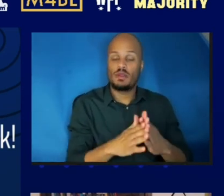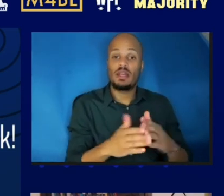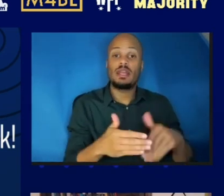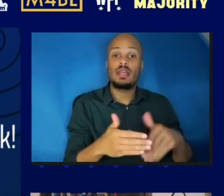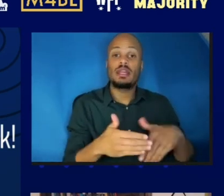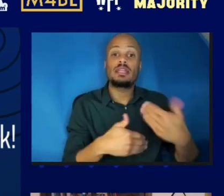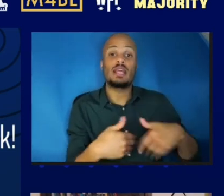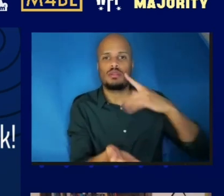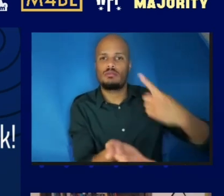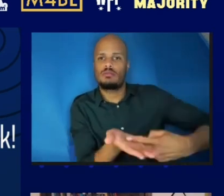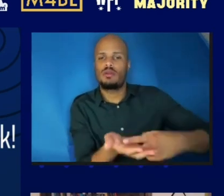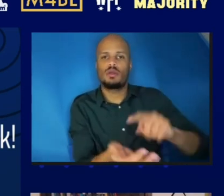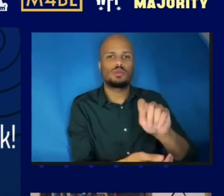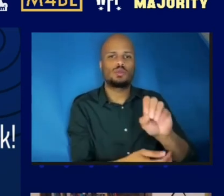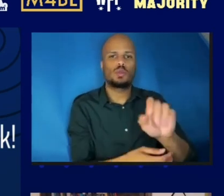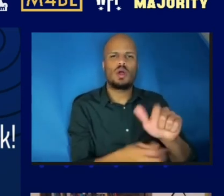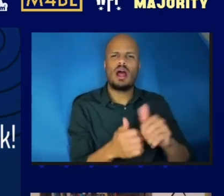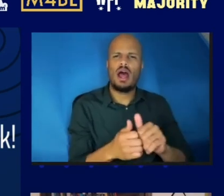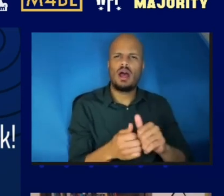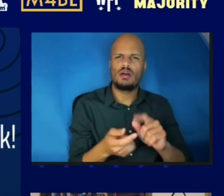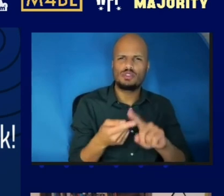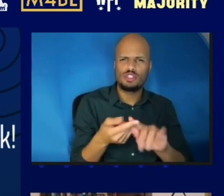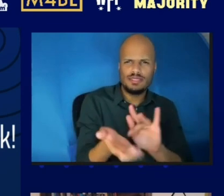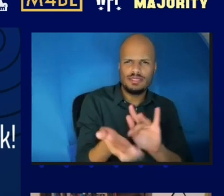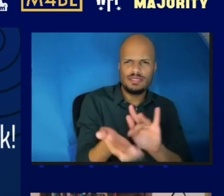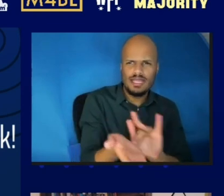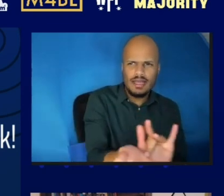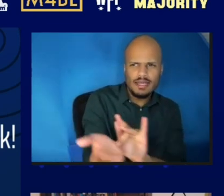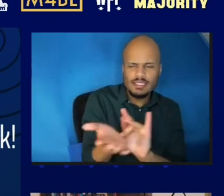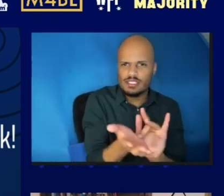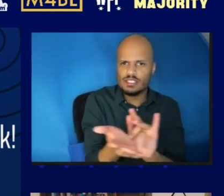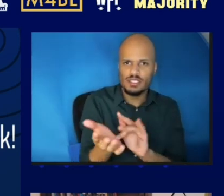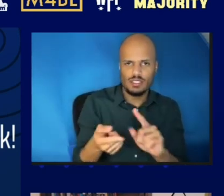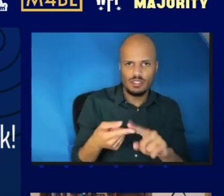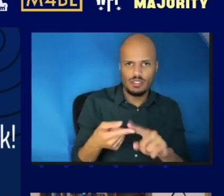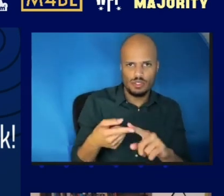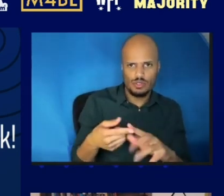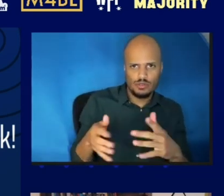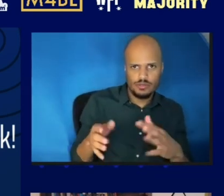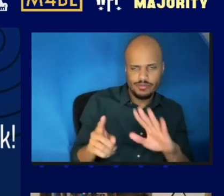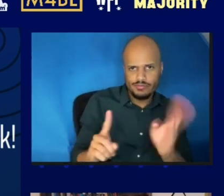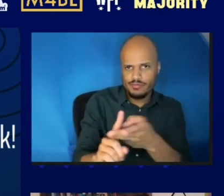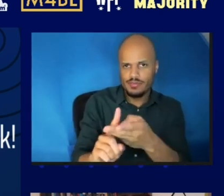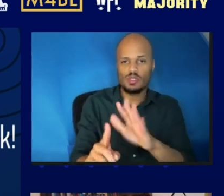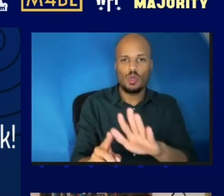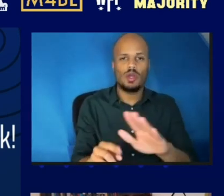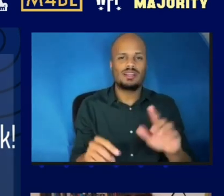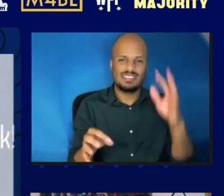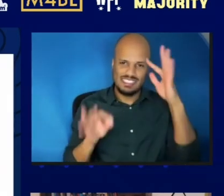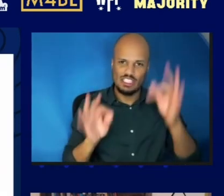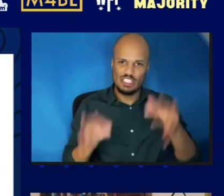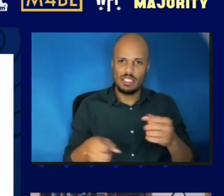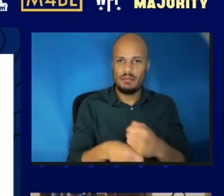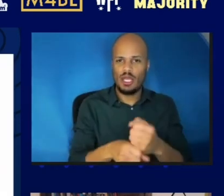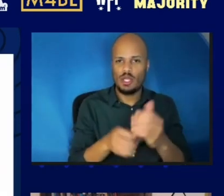can help you gauge how to move your decision maker. It's called the spectrum of allies.